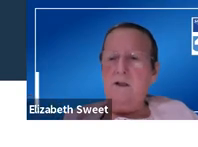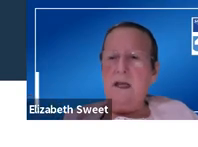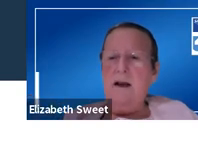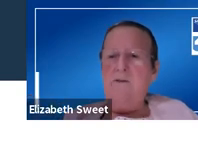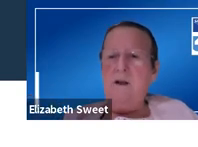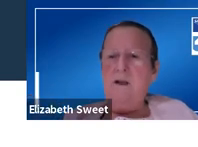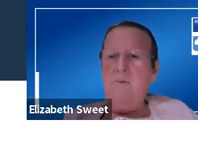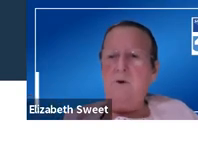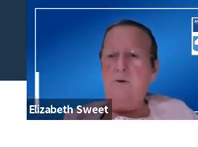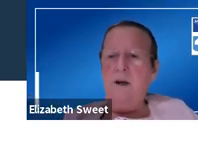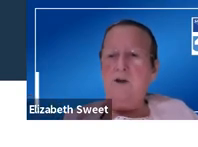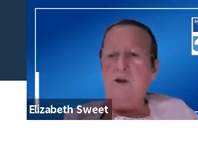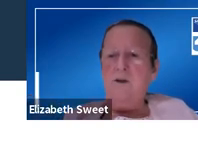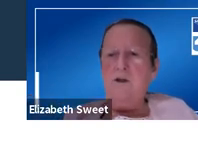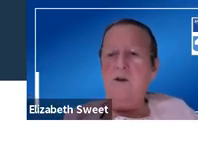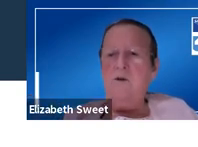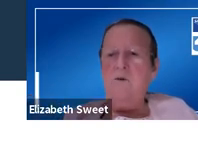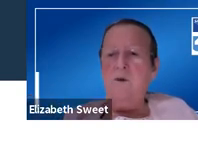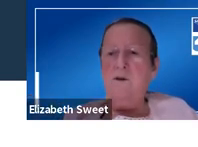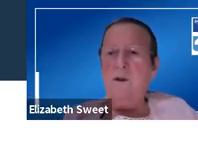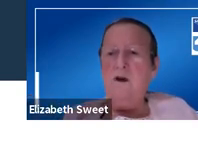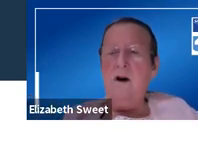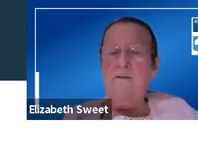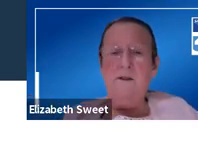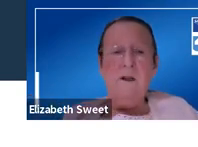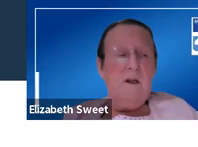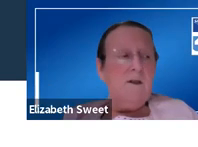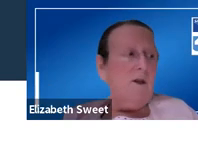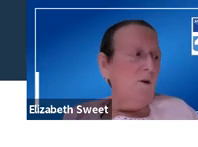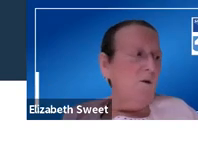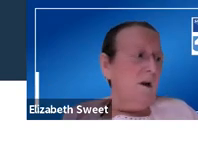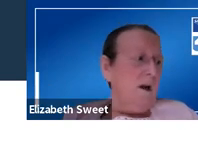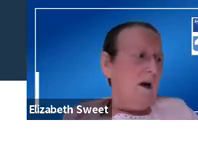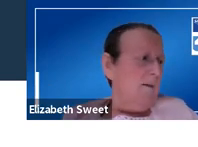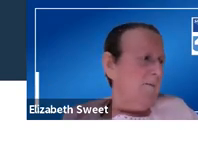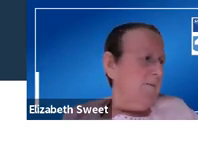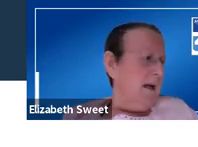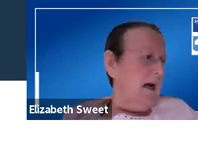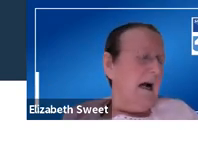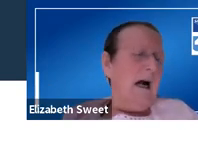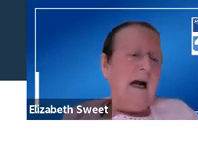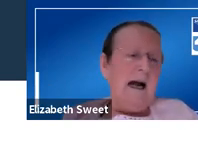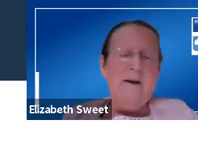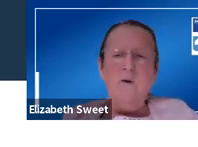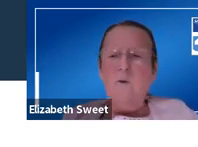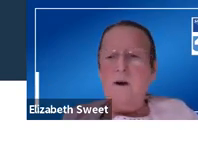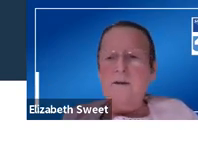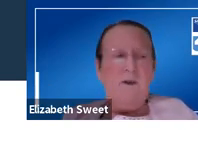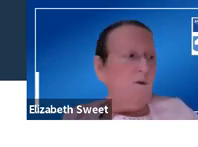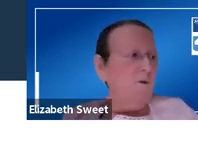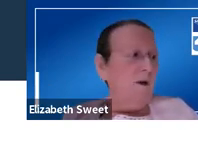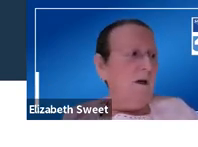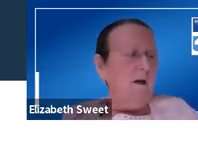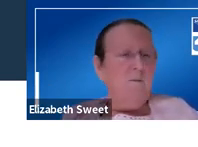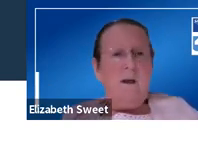says, having the appropriation to go with the office. So I don't want